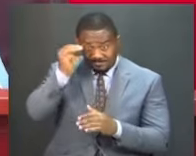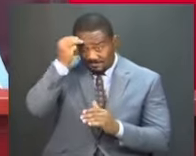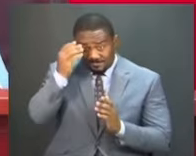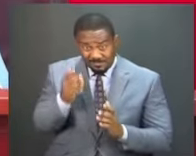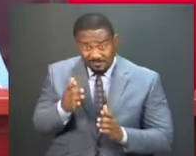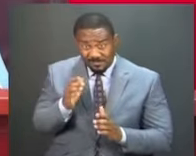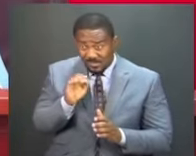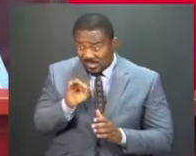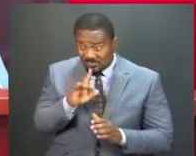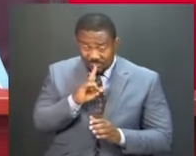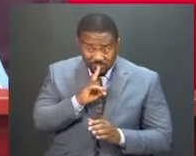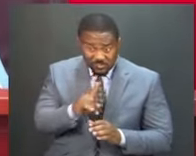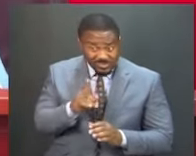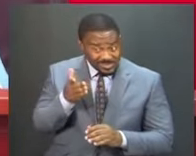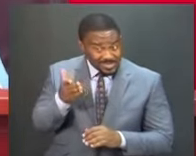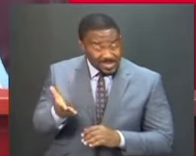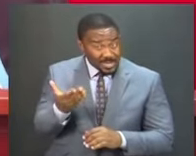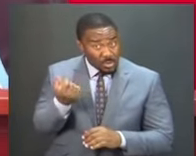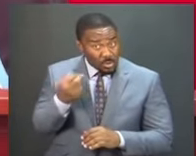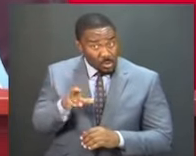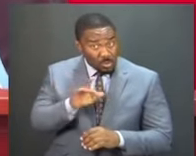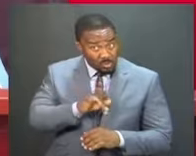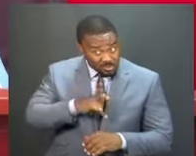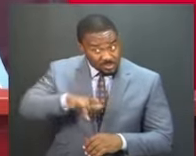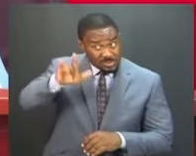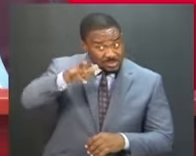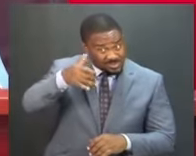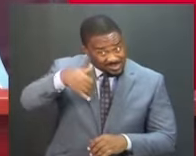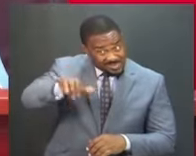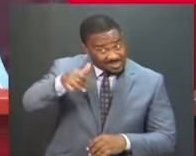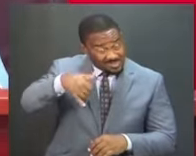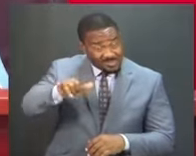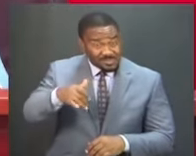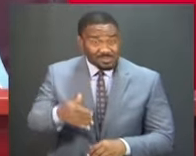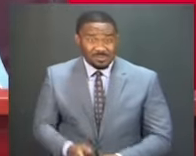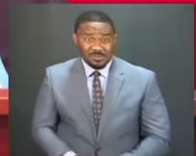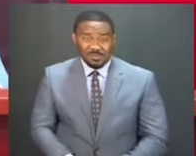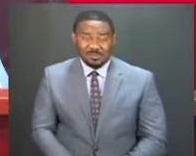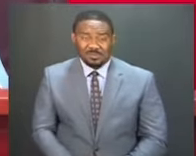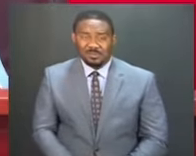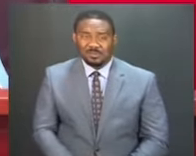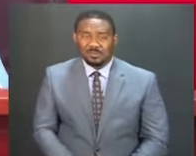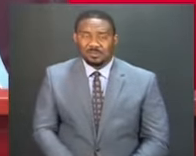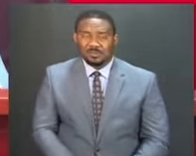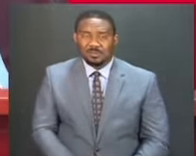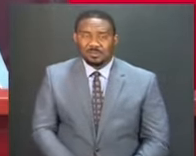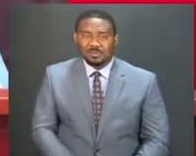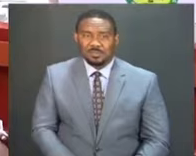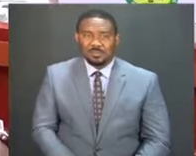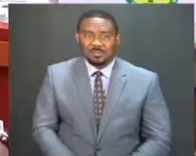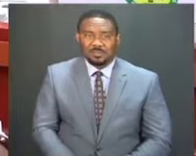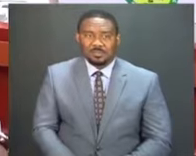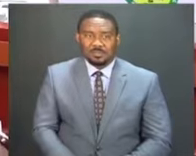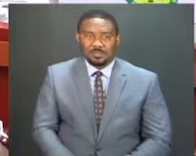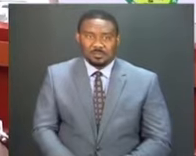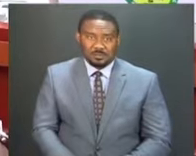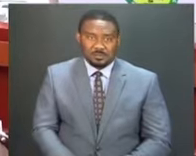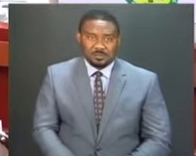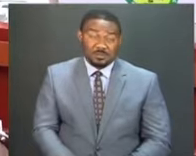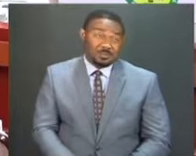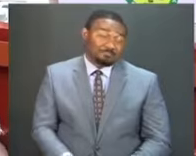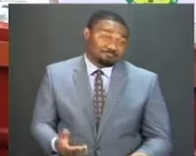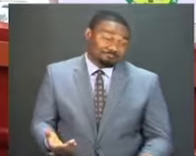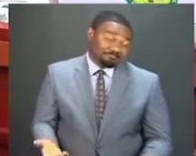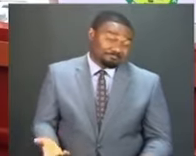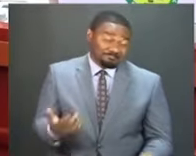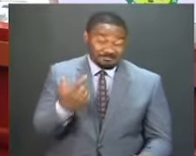whether the minister is available or not available and to answer? So this is something that I said is a weakness of the bureaucracy